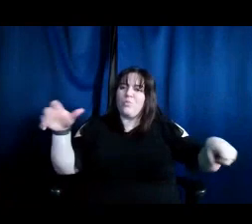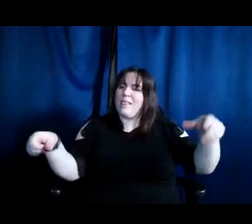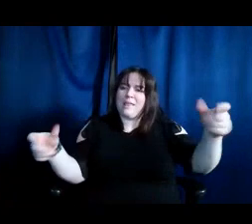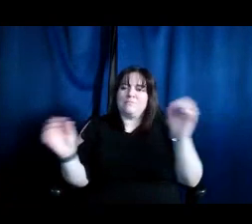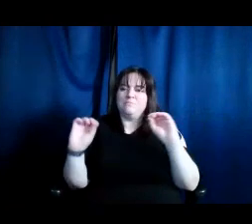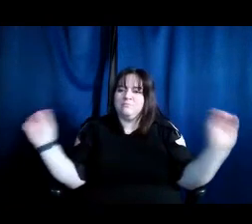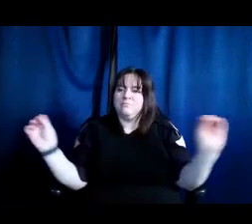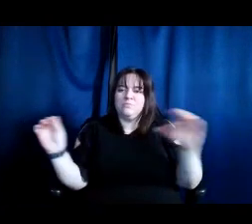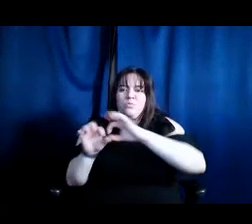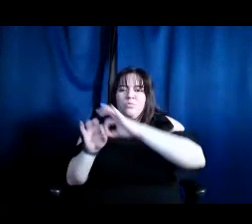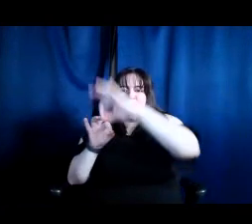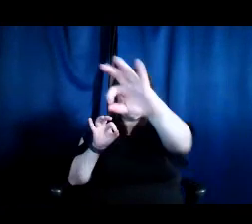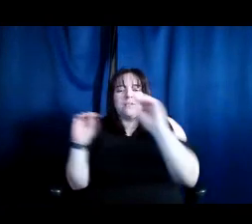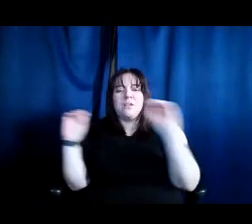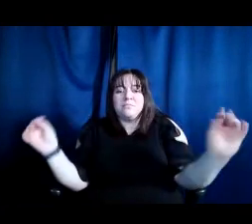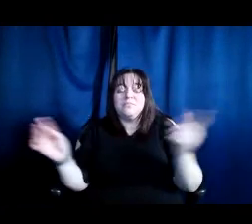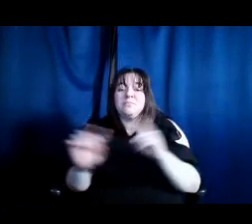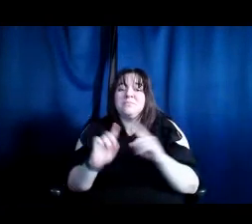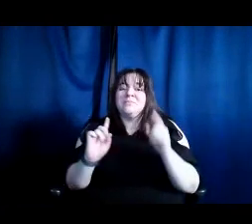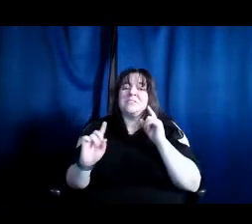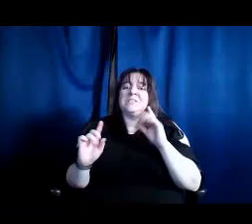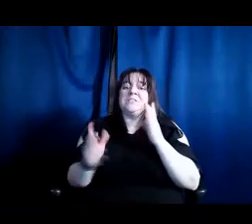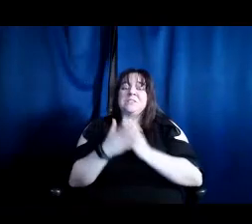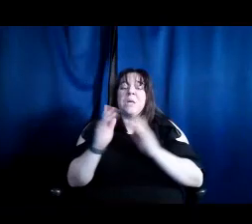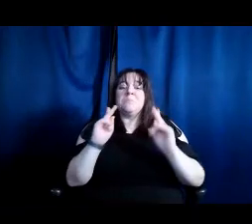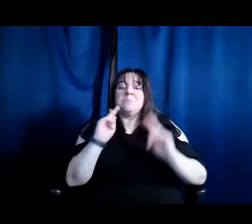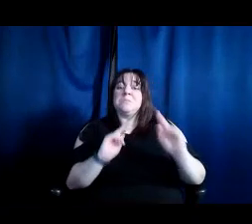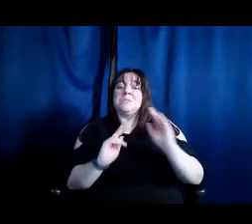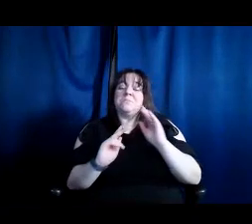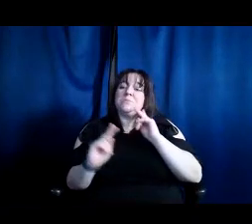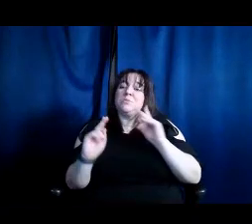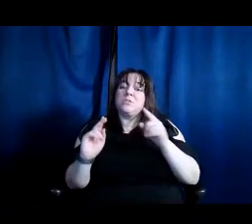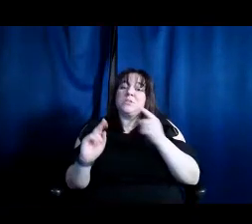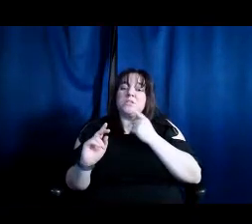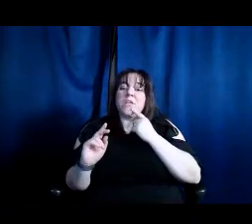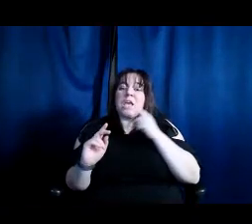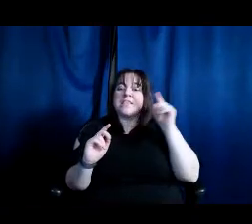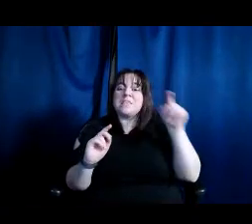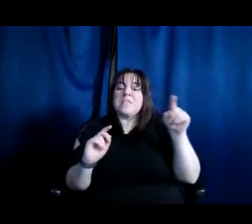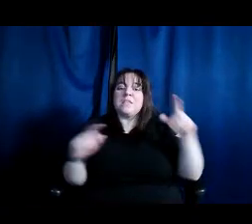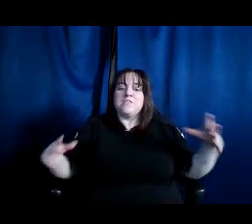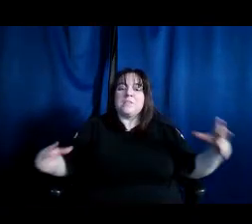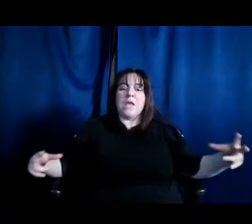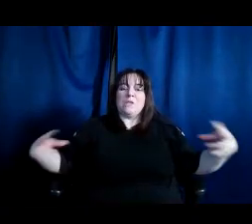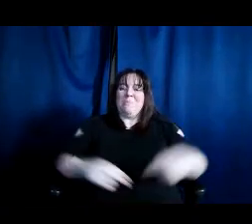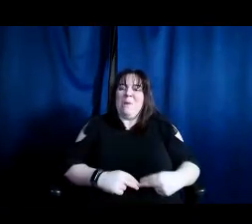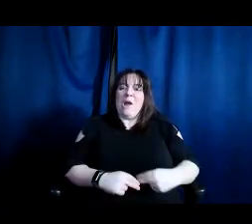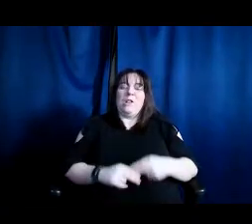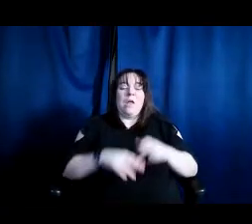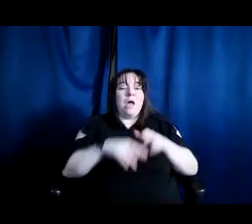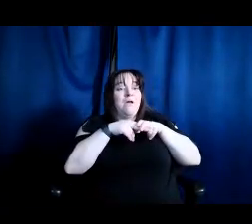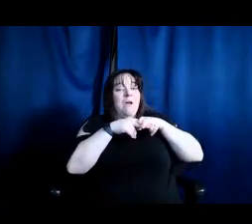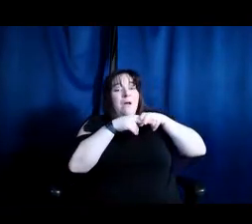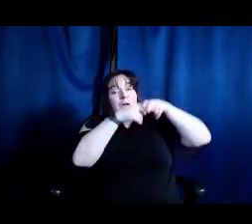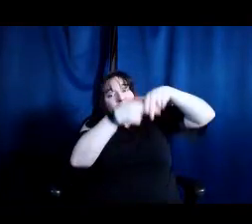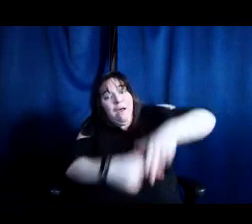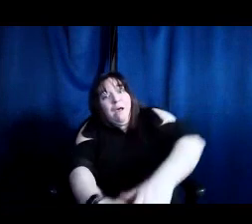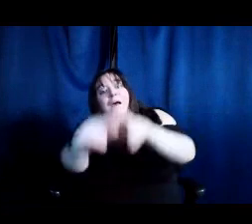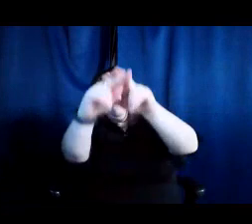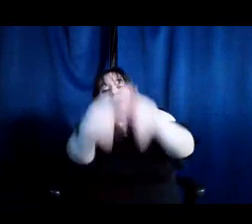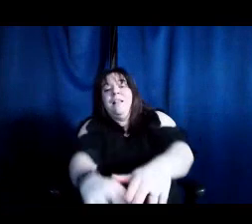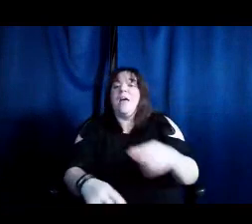ramp, but I call it our cake delivery system. We added a cake at the top of the ramp and we're going to deliver it to